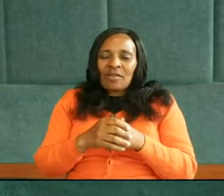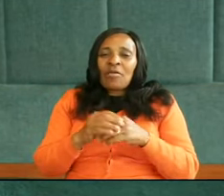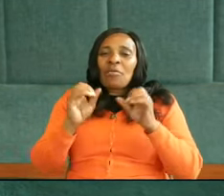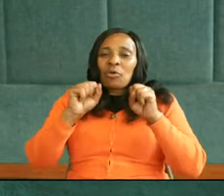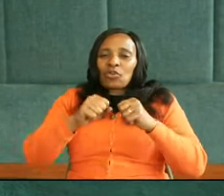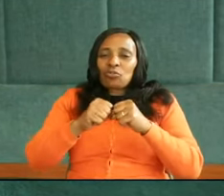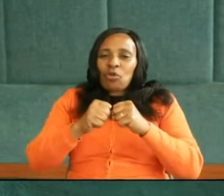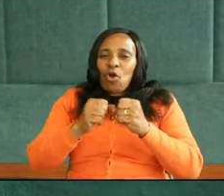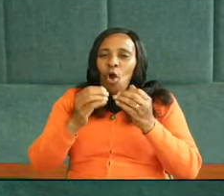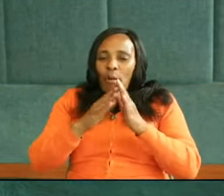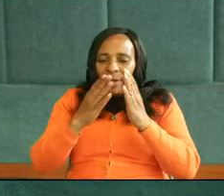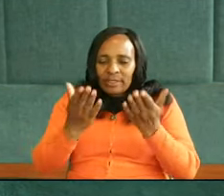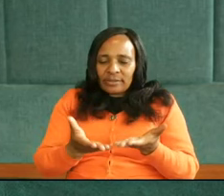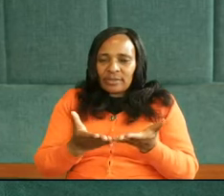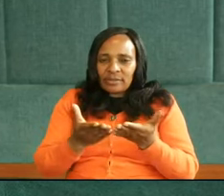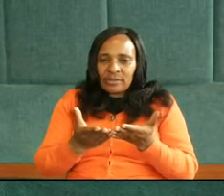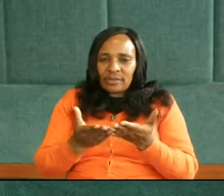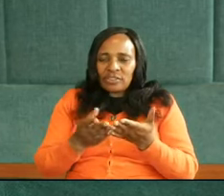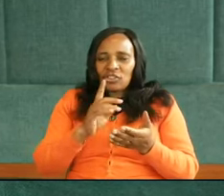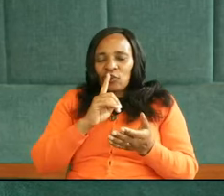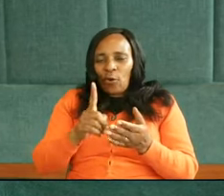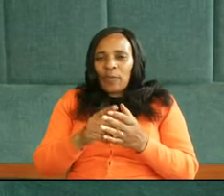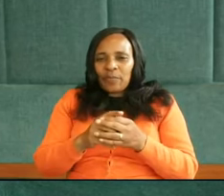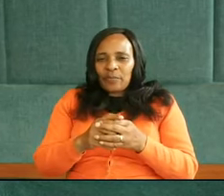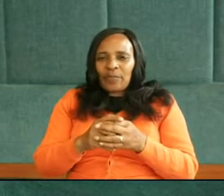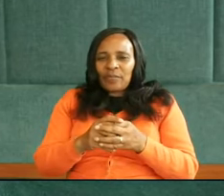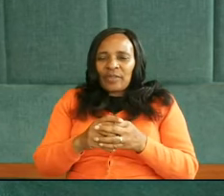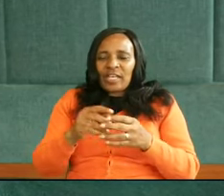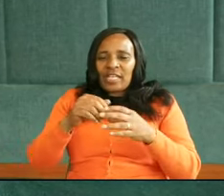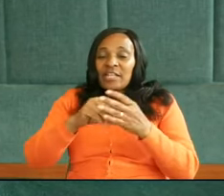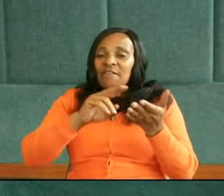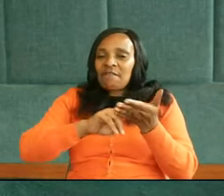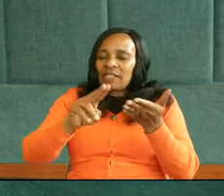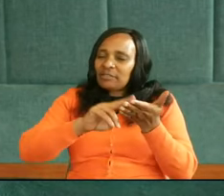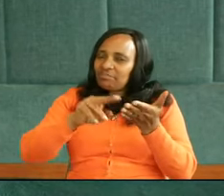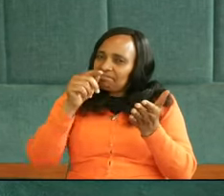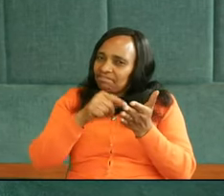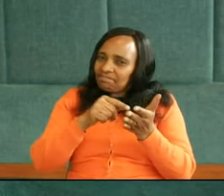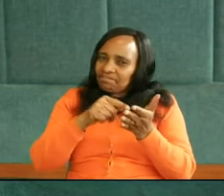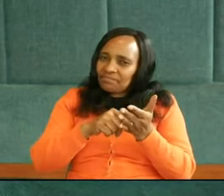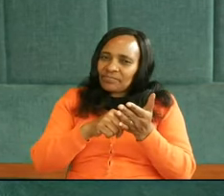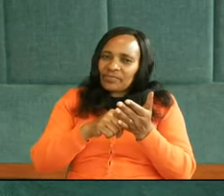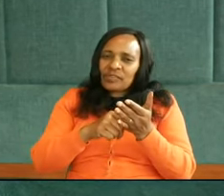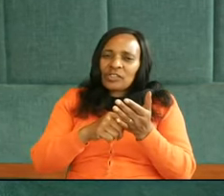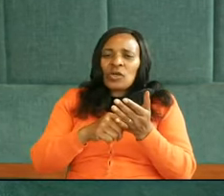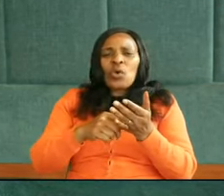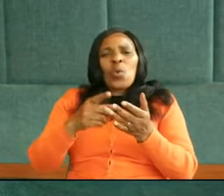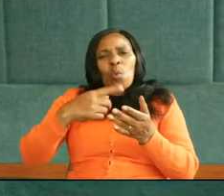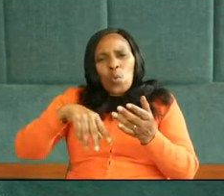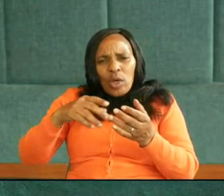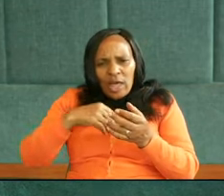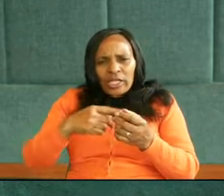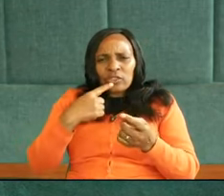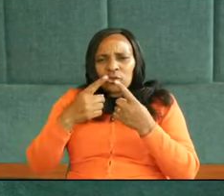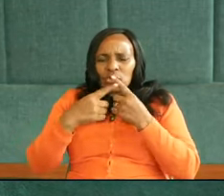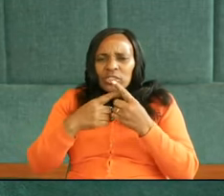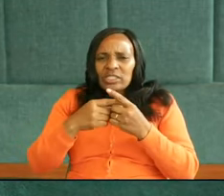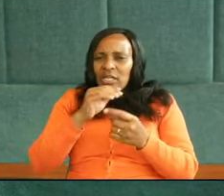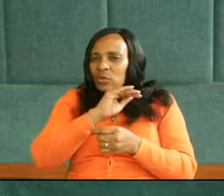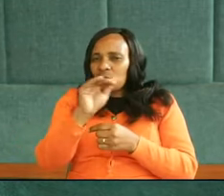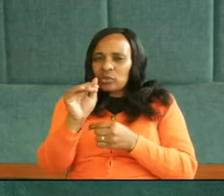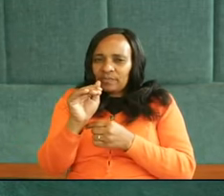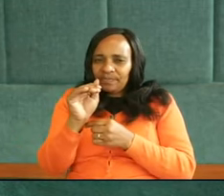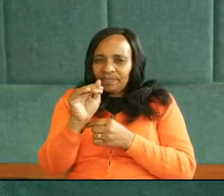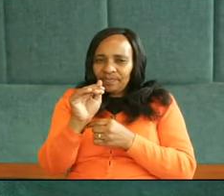need for opening it. So in that verse, actually, we asked a question as